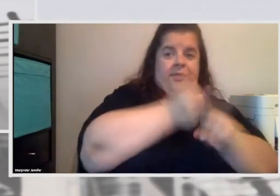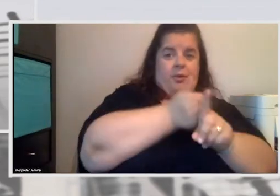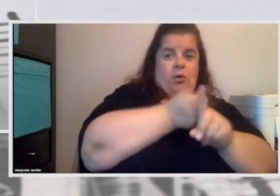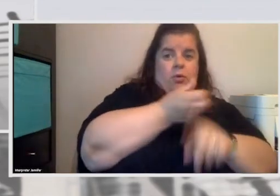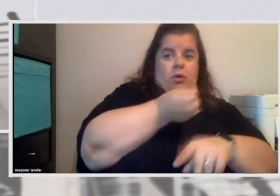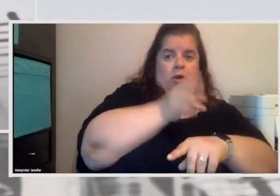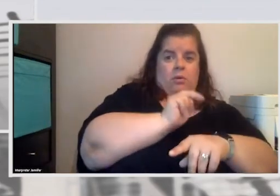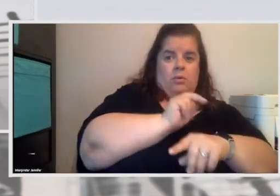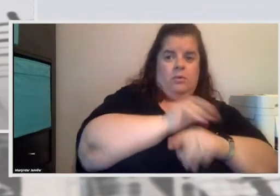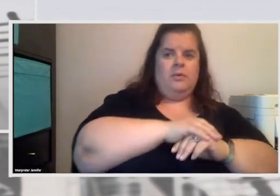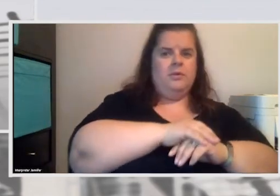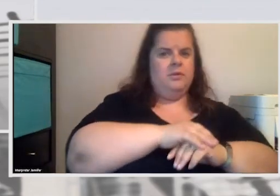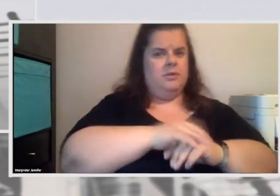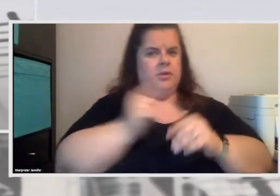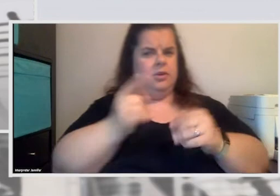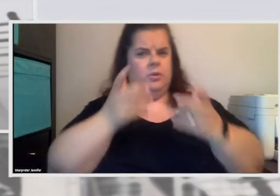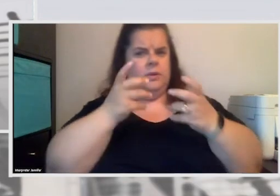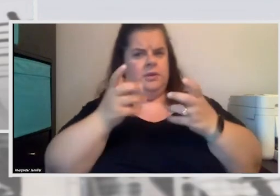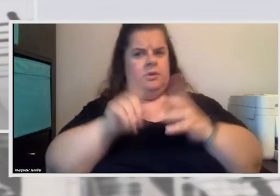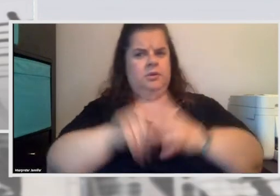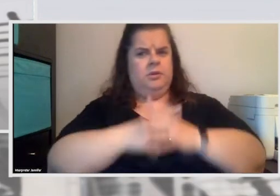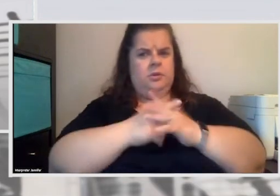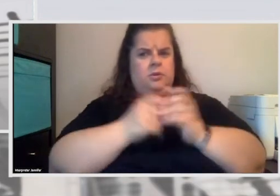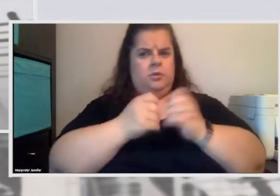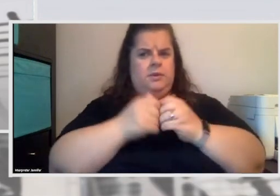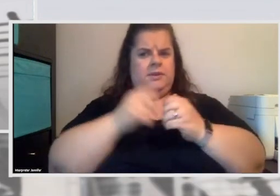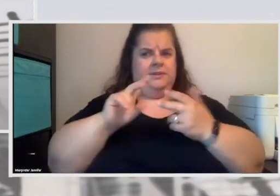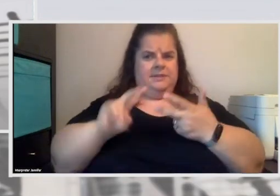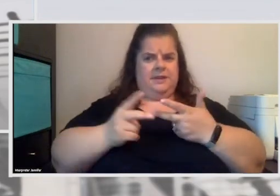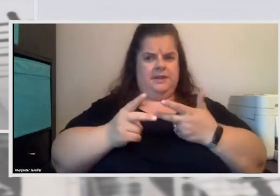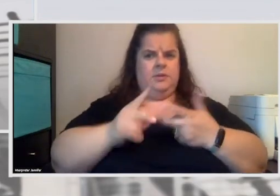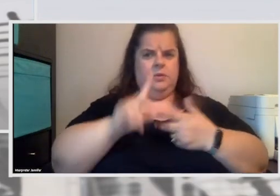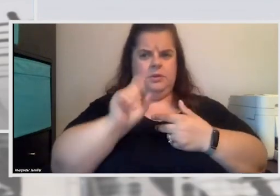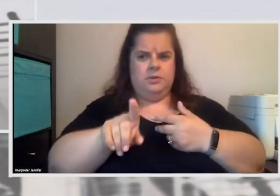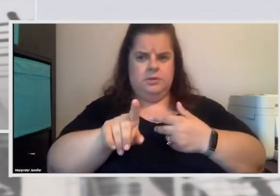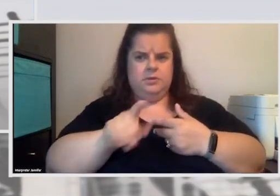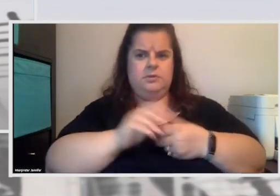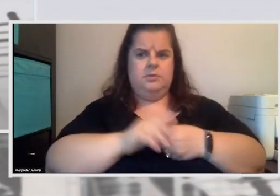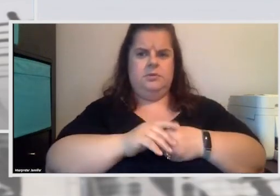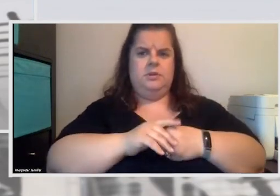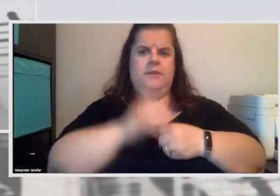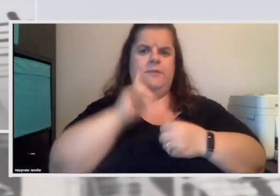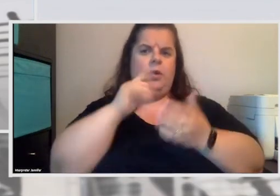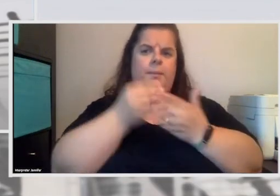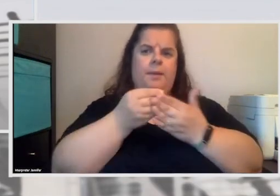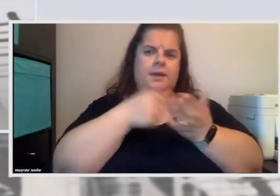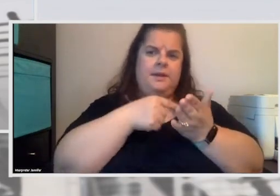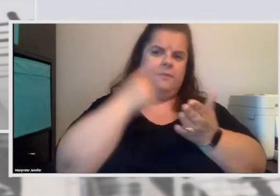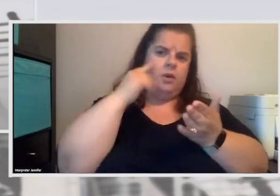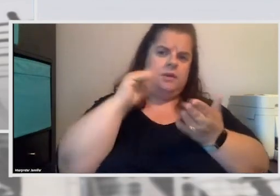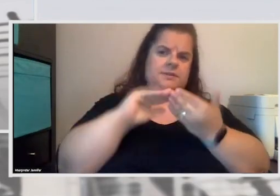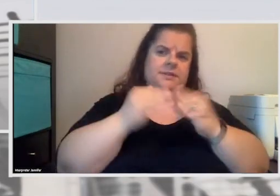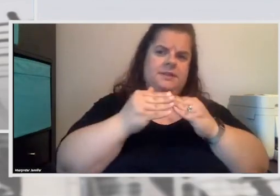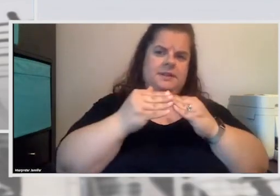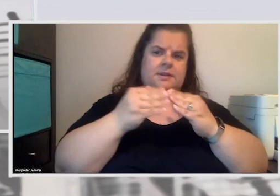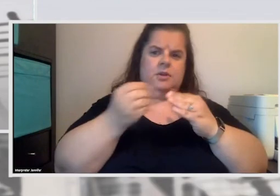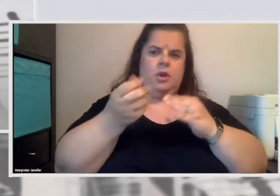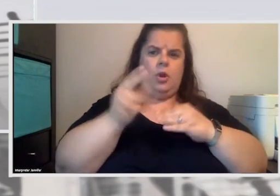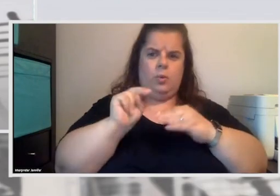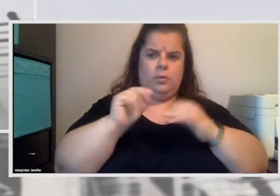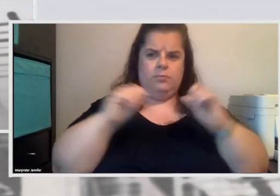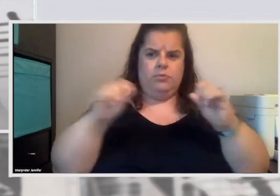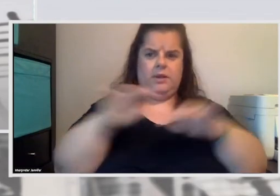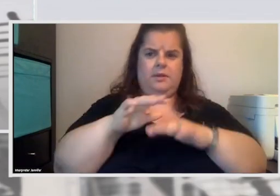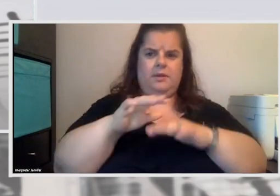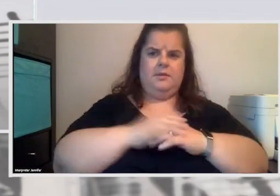Yeah, do we want to start maybe with the second question in terms of funding for city property? Tom